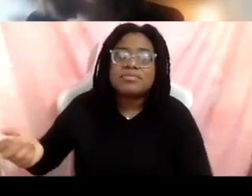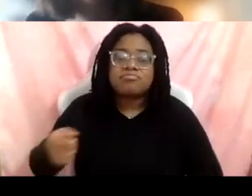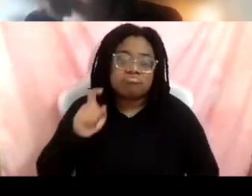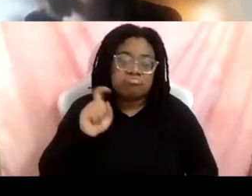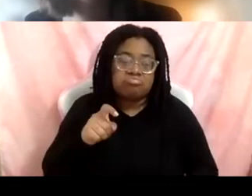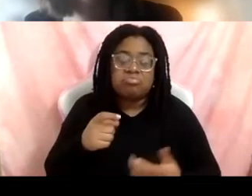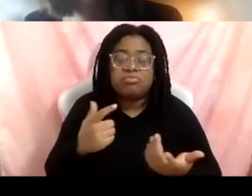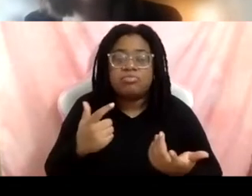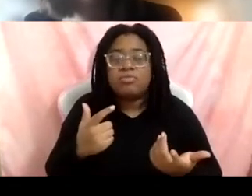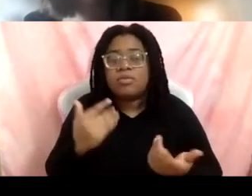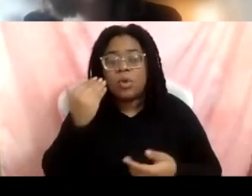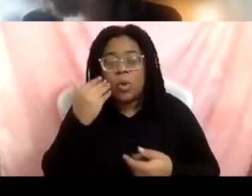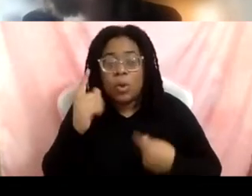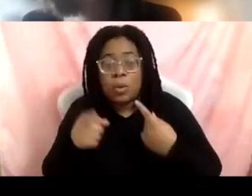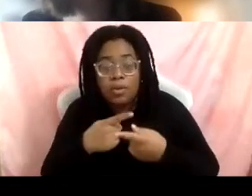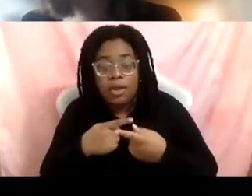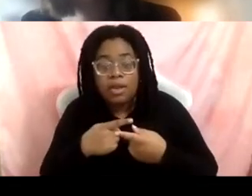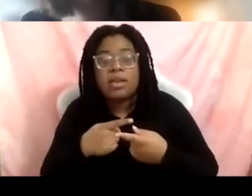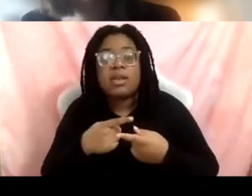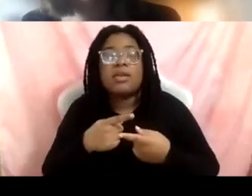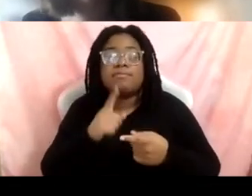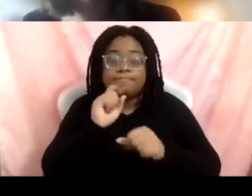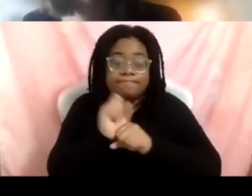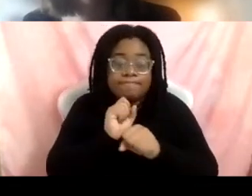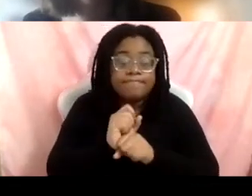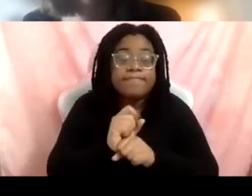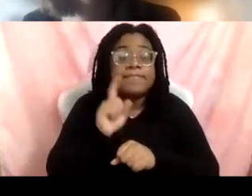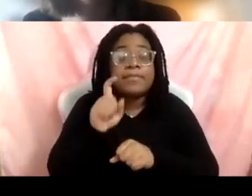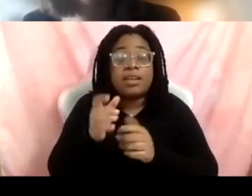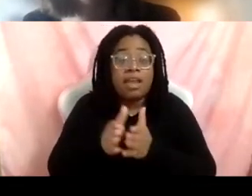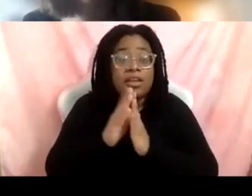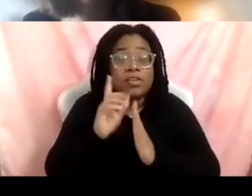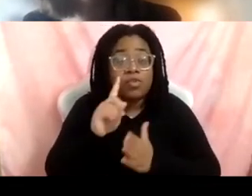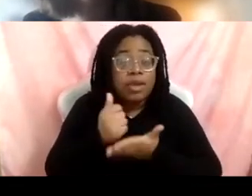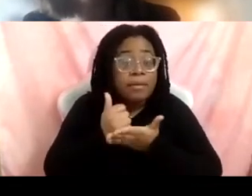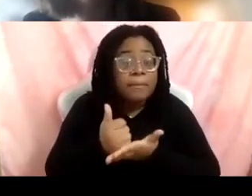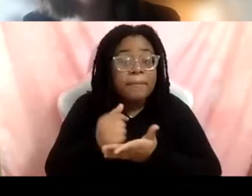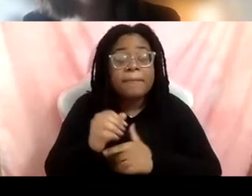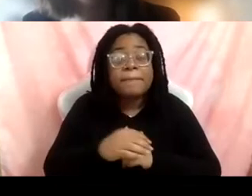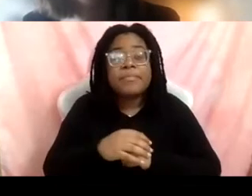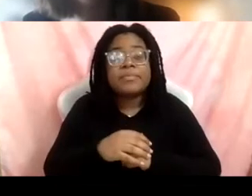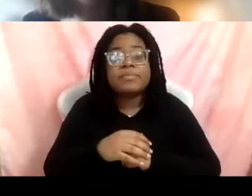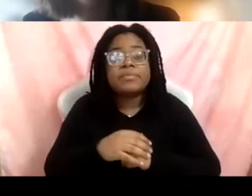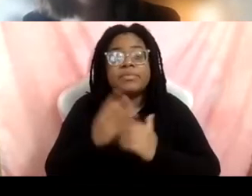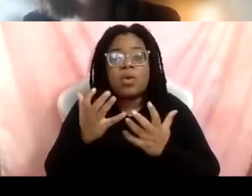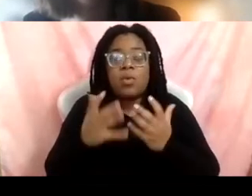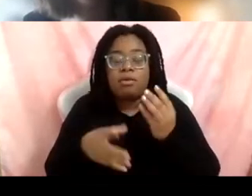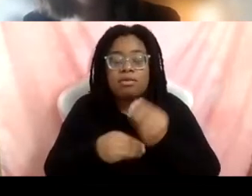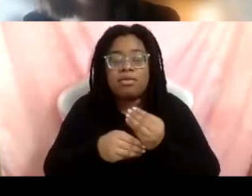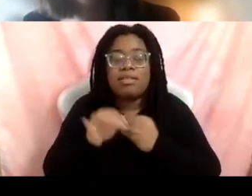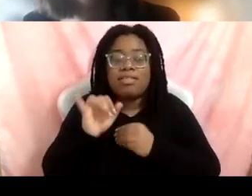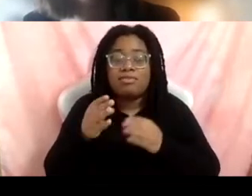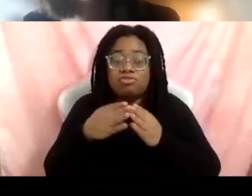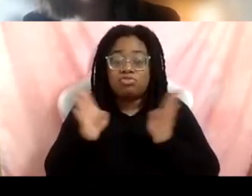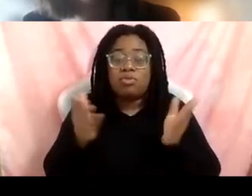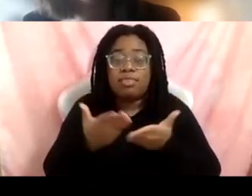to know, you know, when you legitimately need to ask for help. And I want to just say, as a general thing,